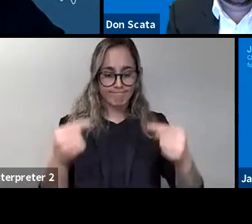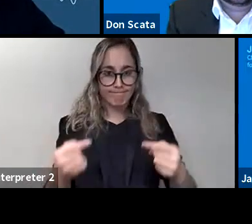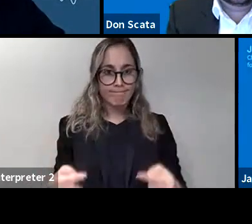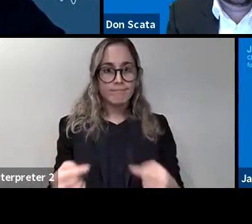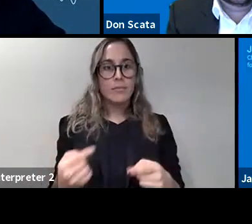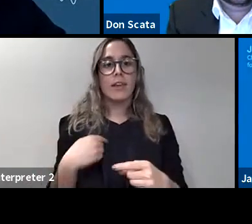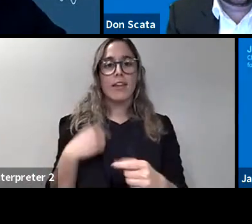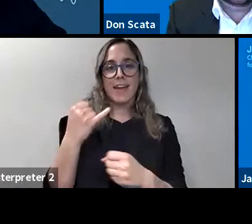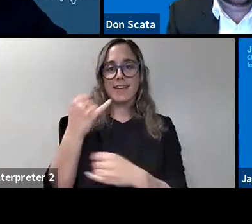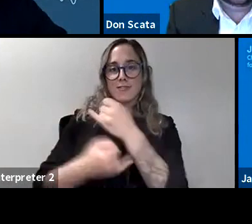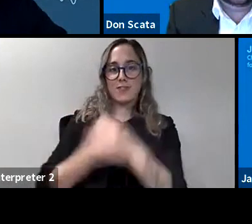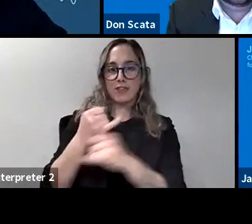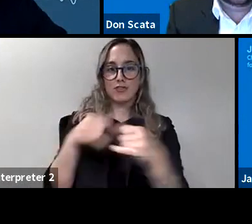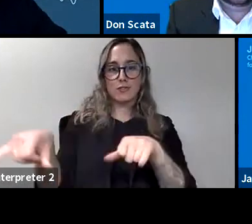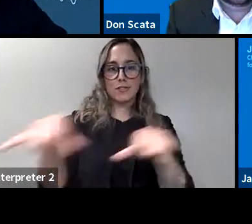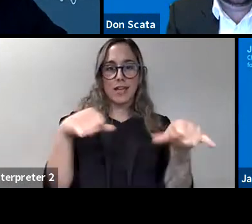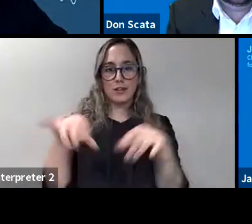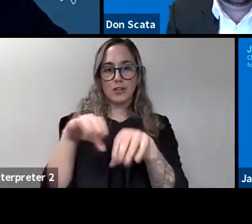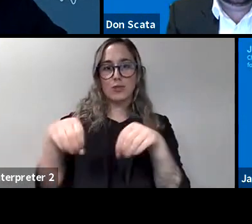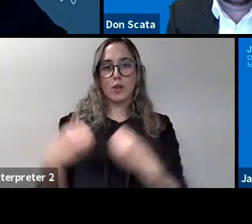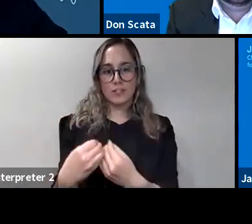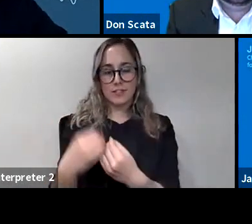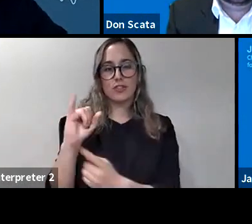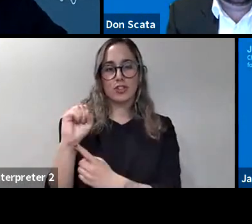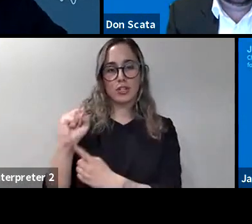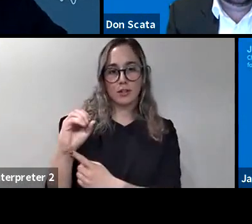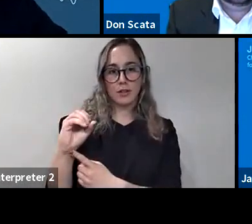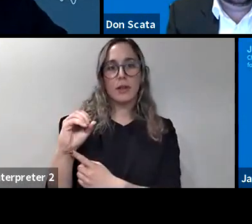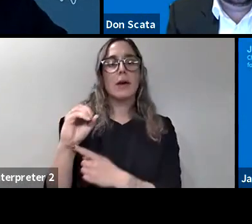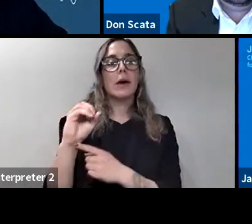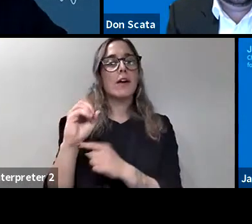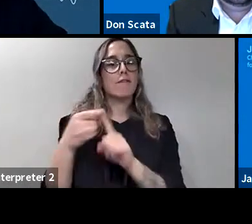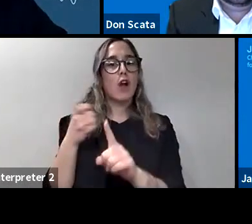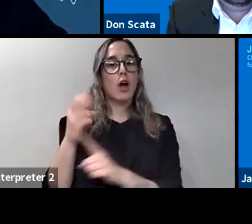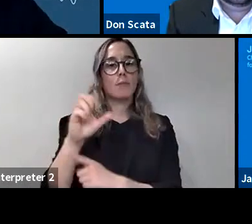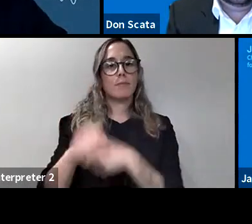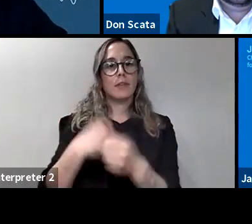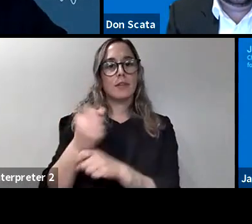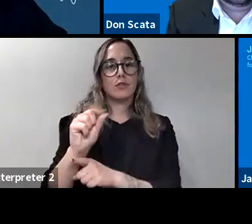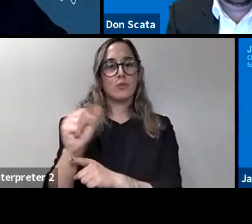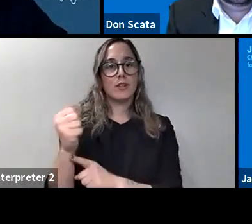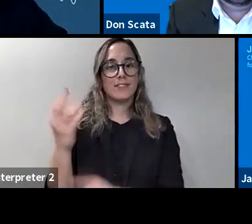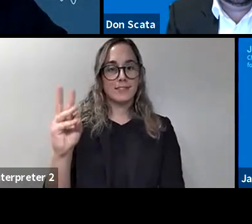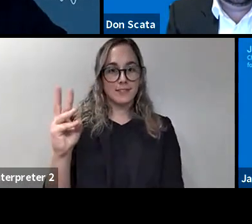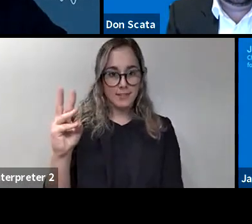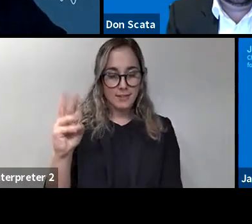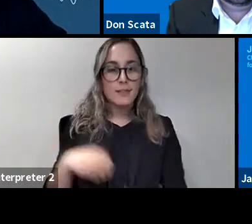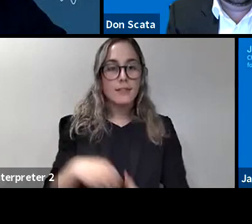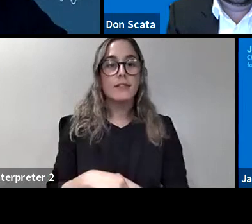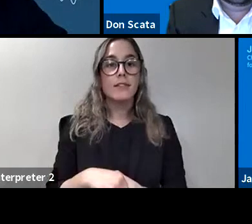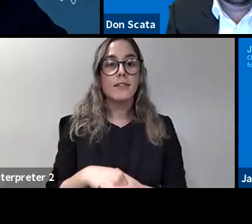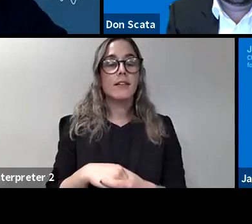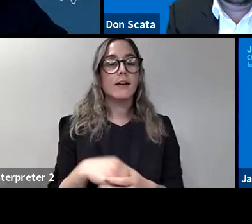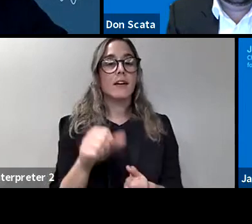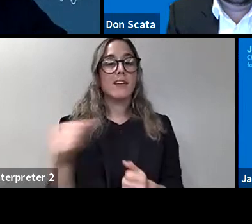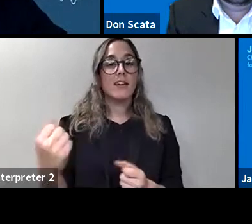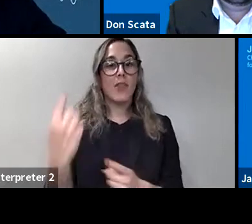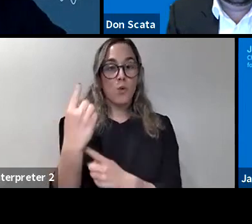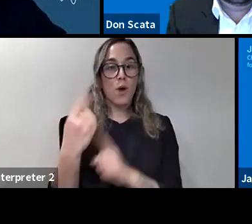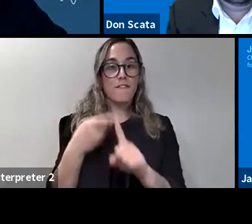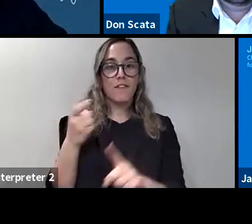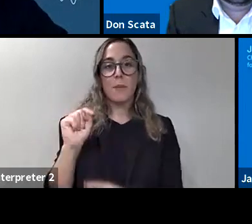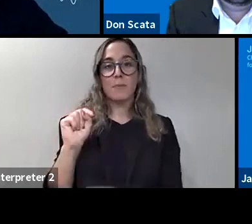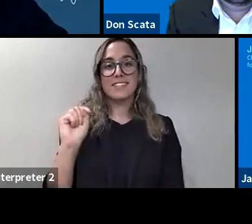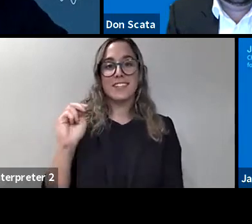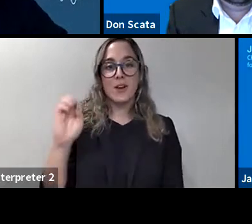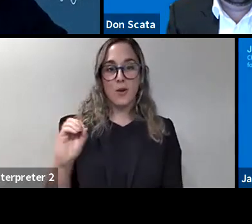International Standards Organization ISO curve from 2016. And another one is the TNO curve,